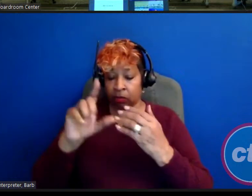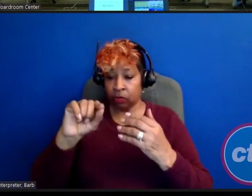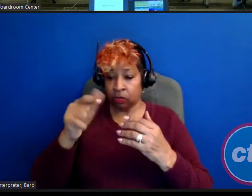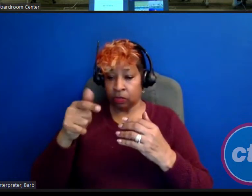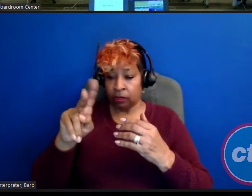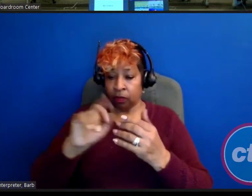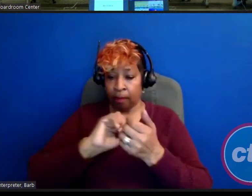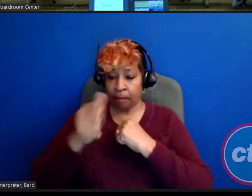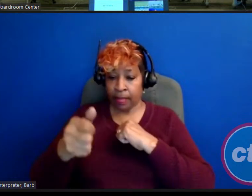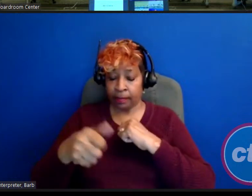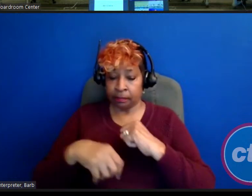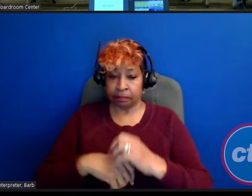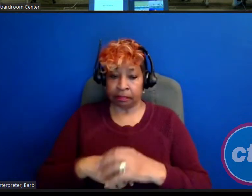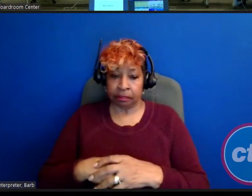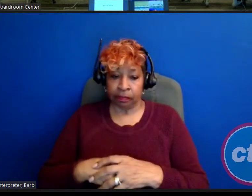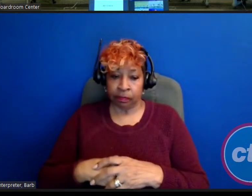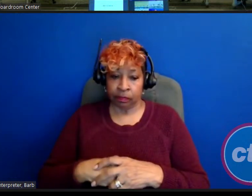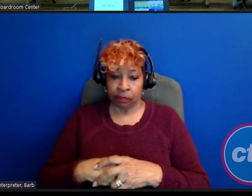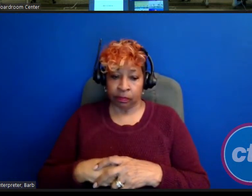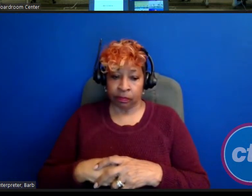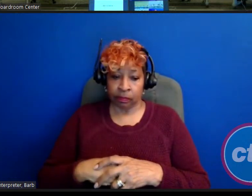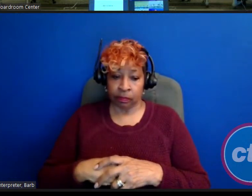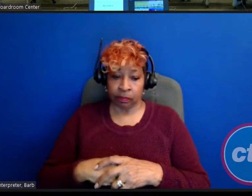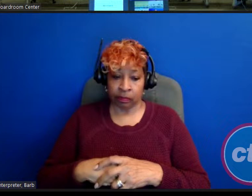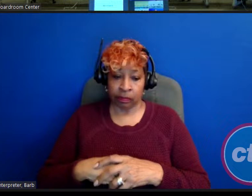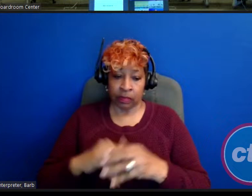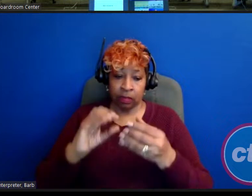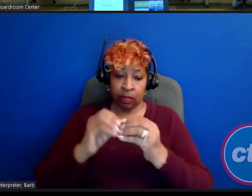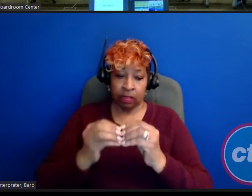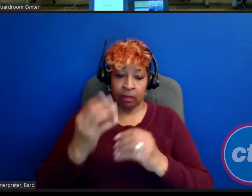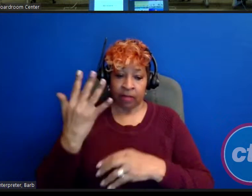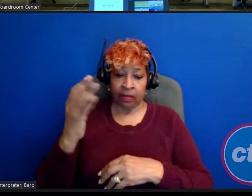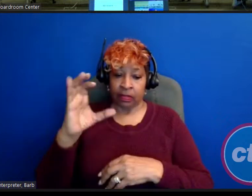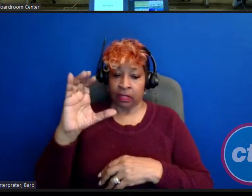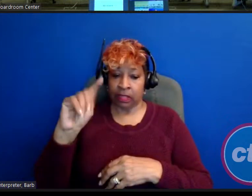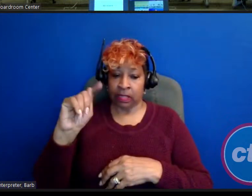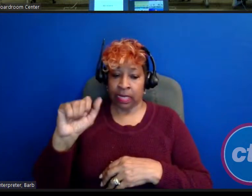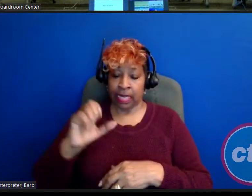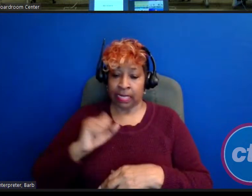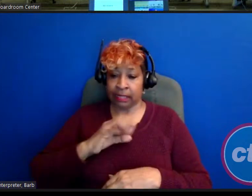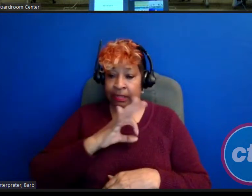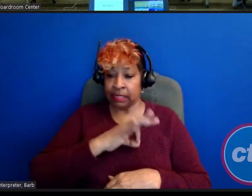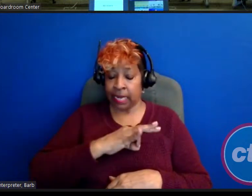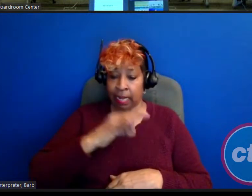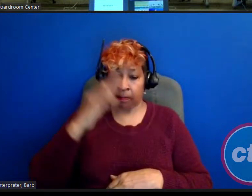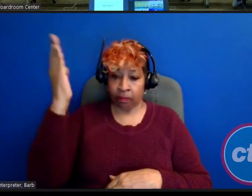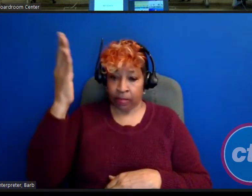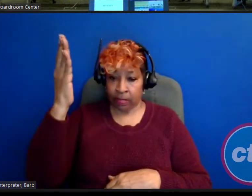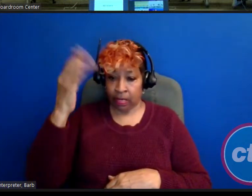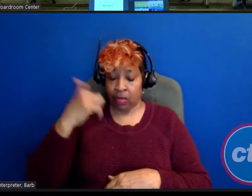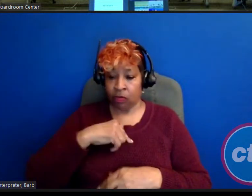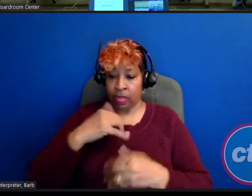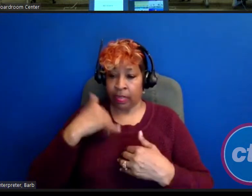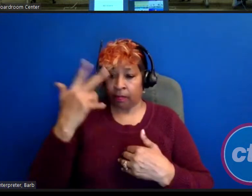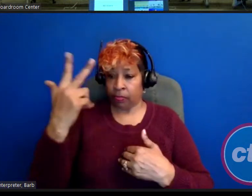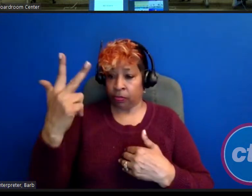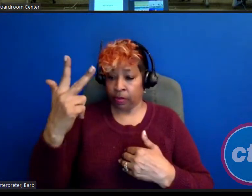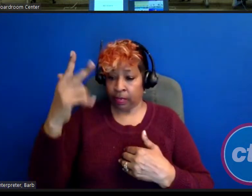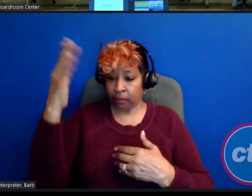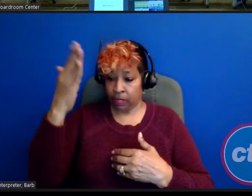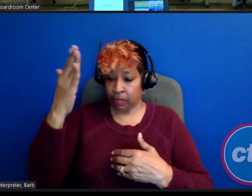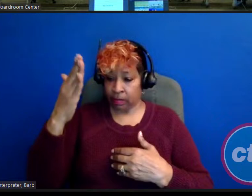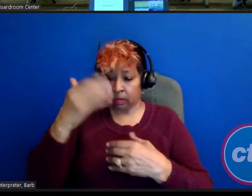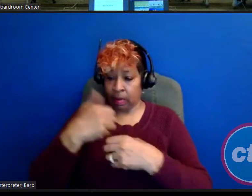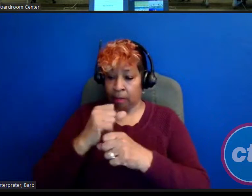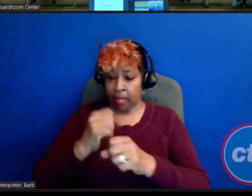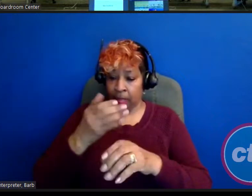passes. All right. Item 5, CTA staff presentations. We have 3 presentations that will be made before